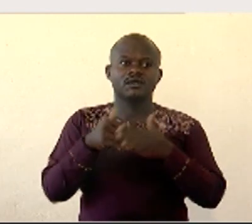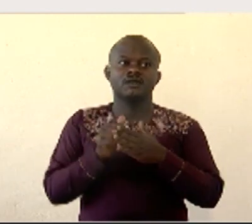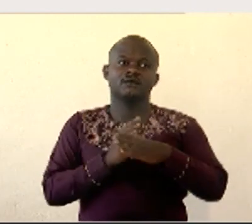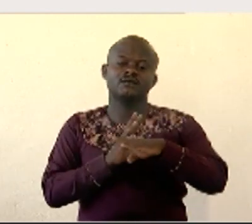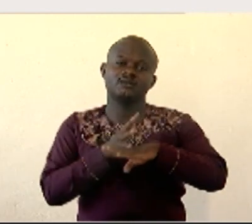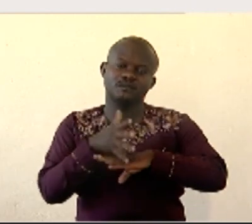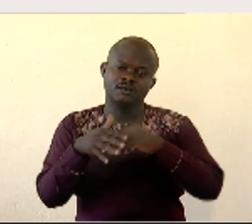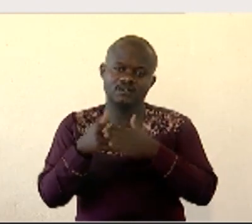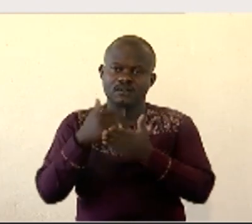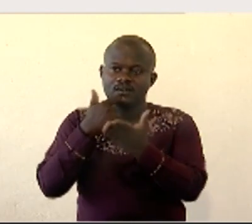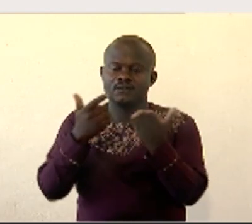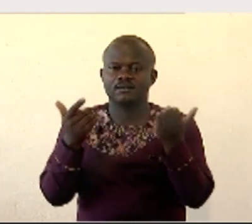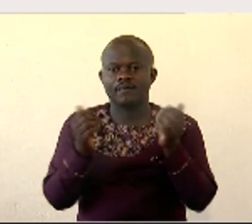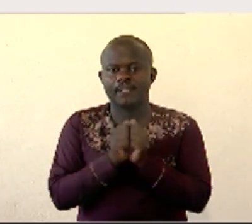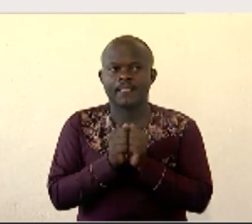by light intensity.